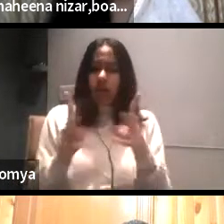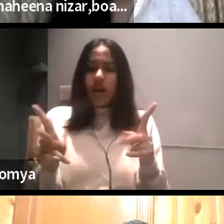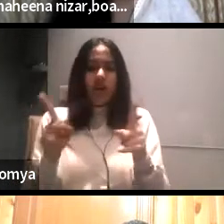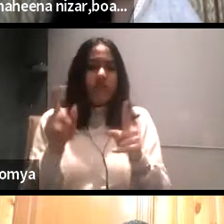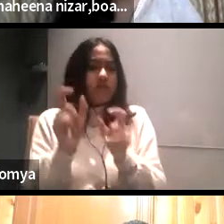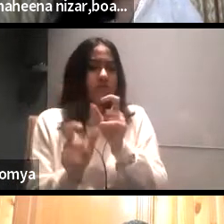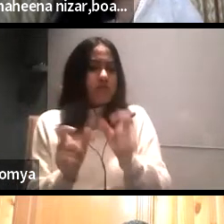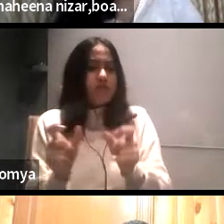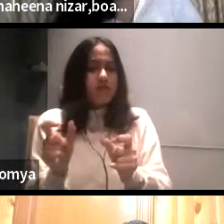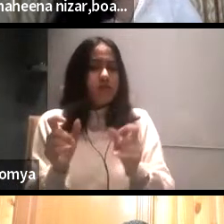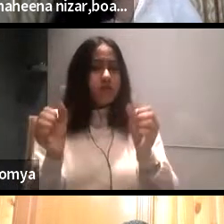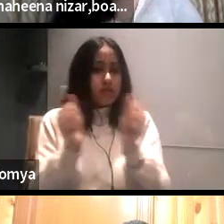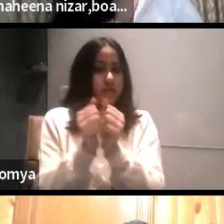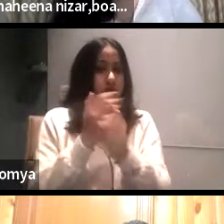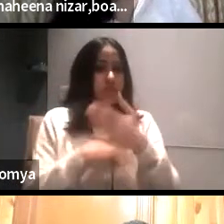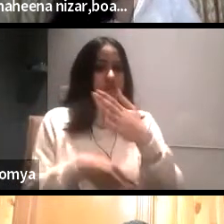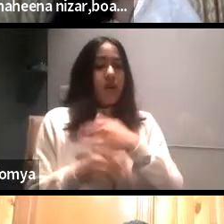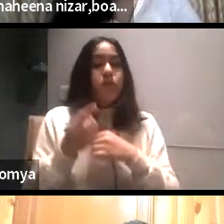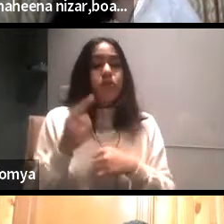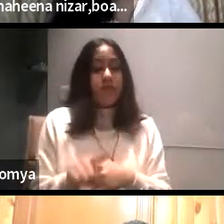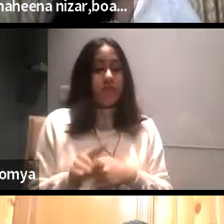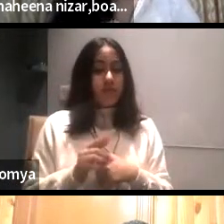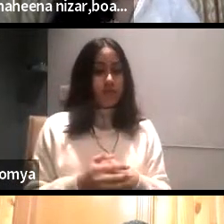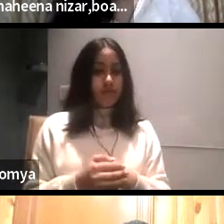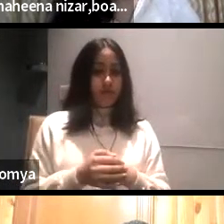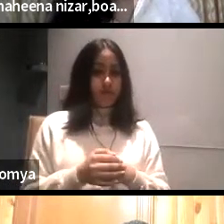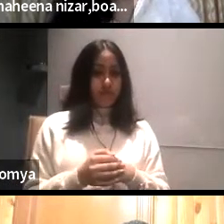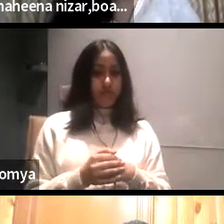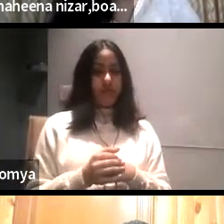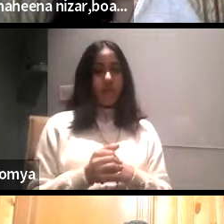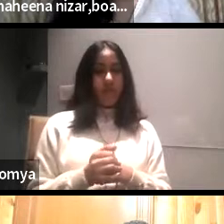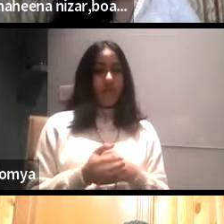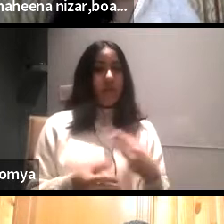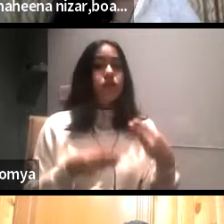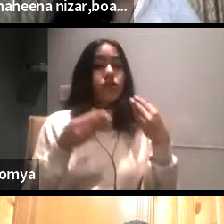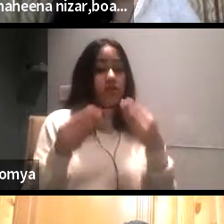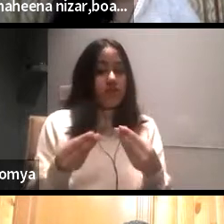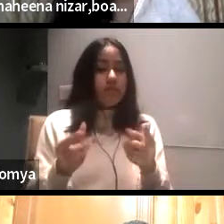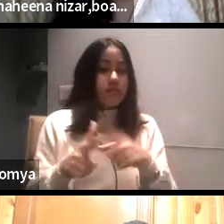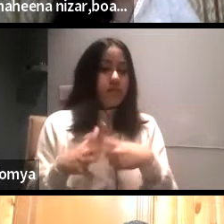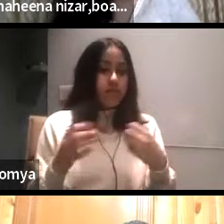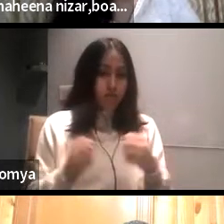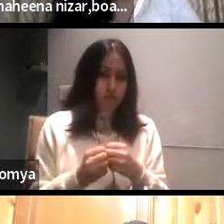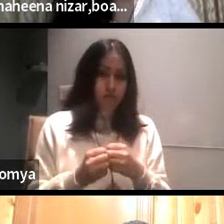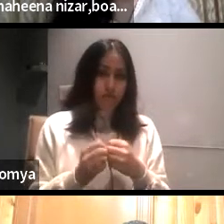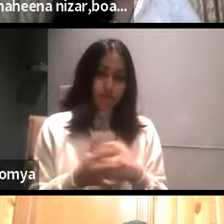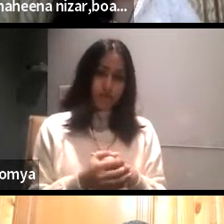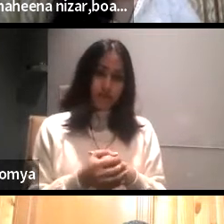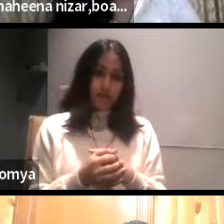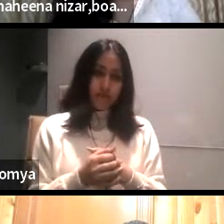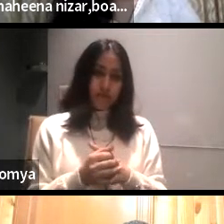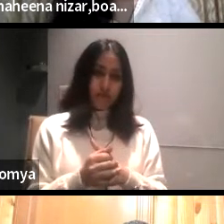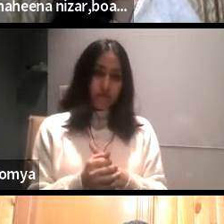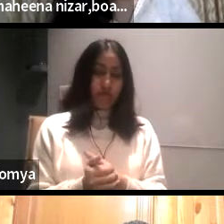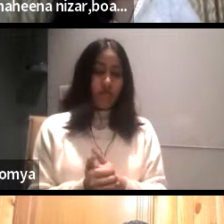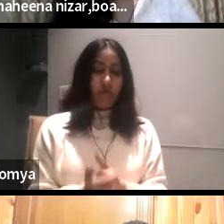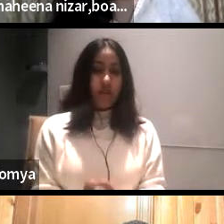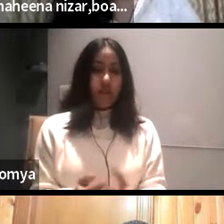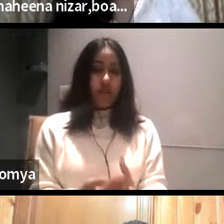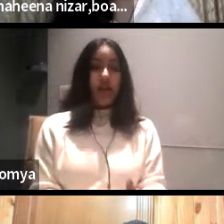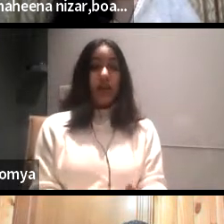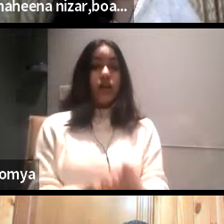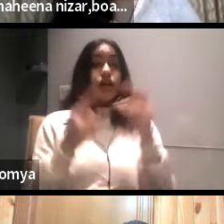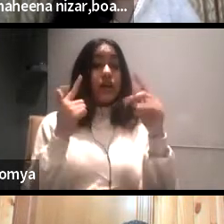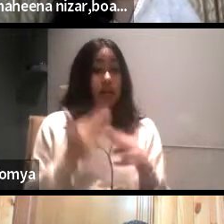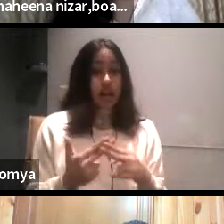abled person, but to give them jobs. When a differently abled